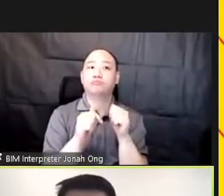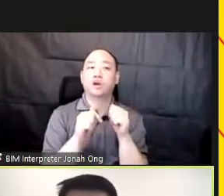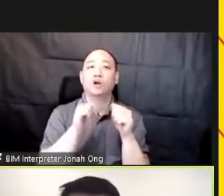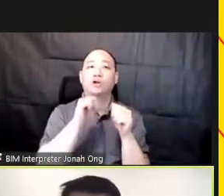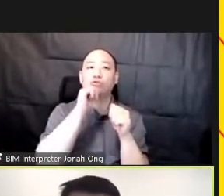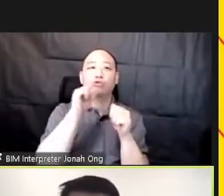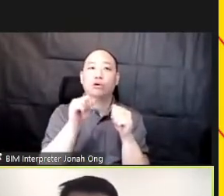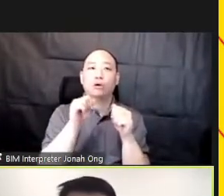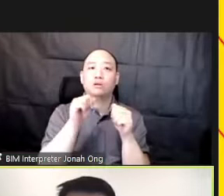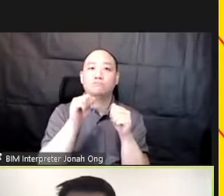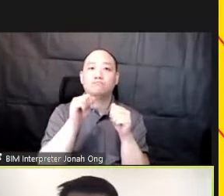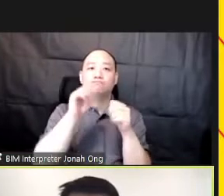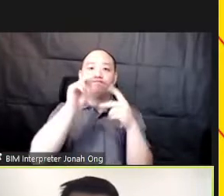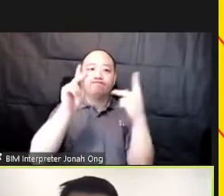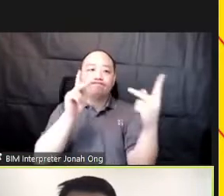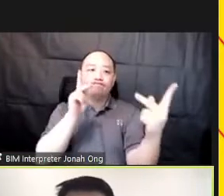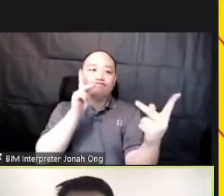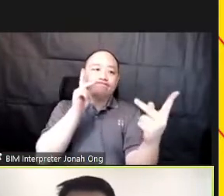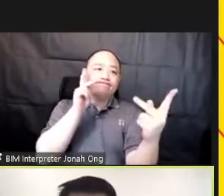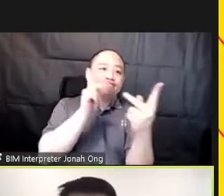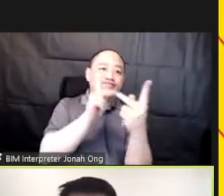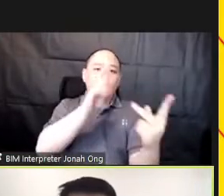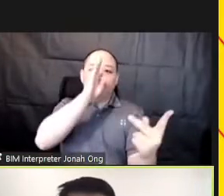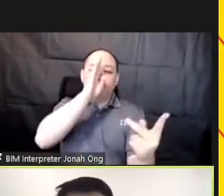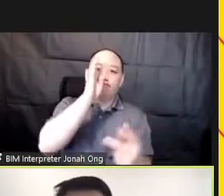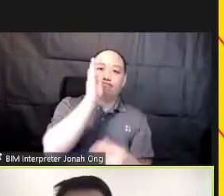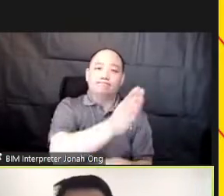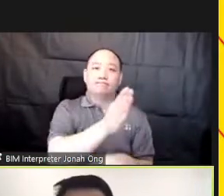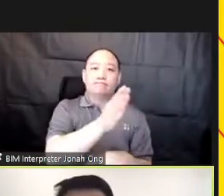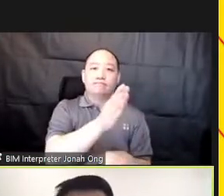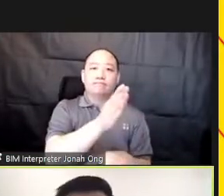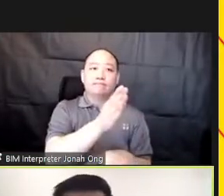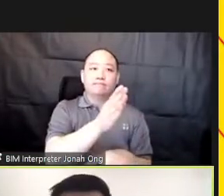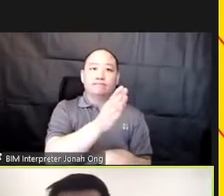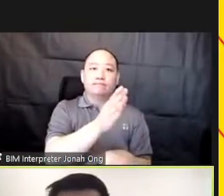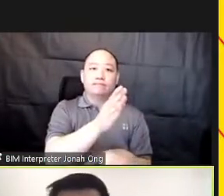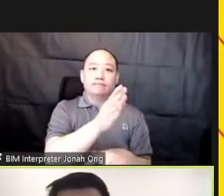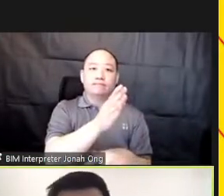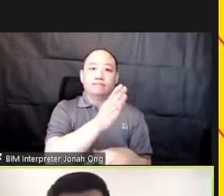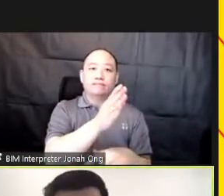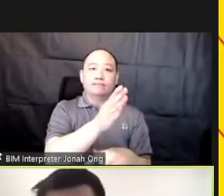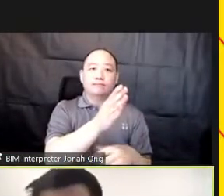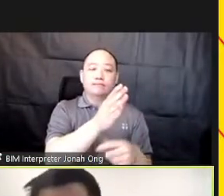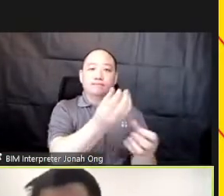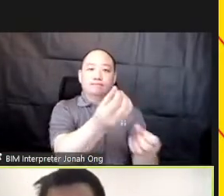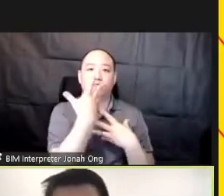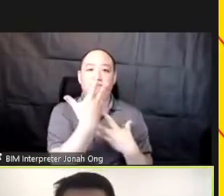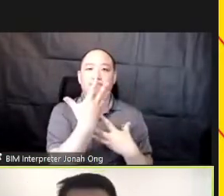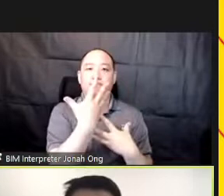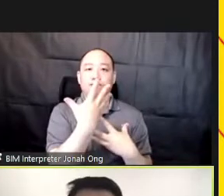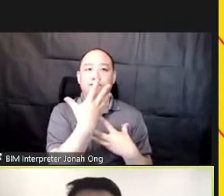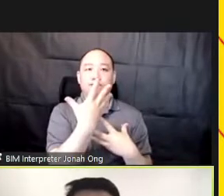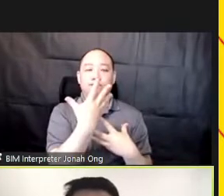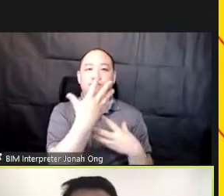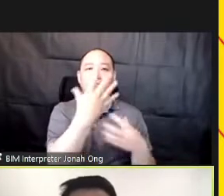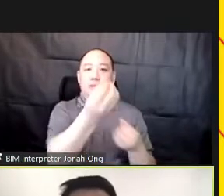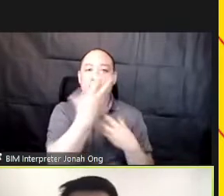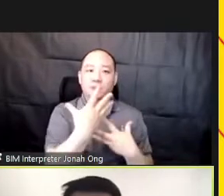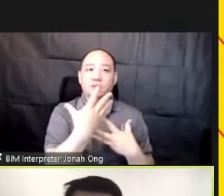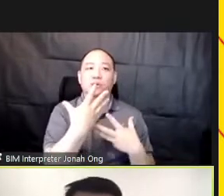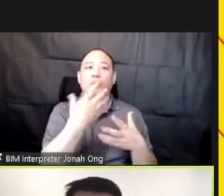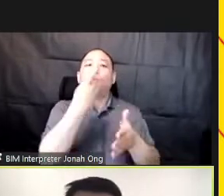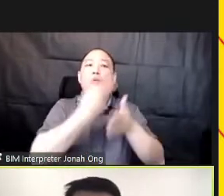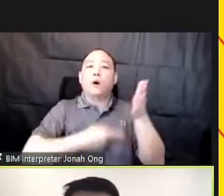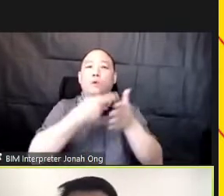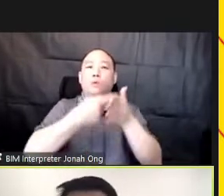kind of issues that still contribute to how we are not interacting in positive ways with one another, and how